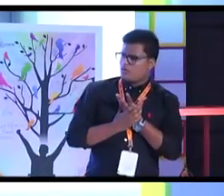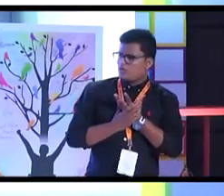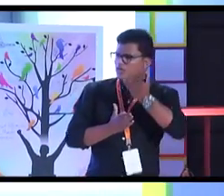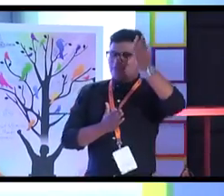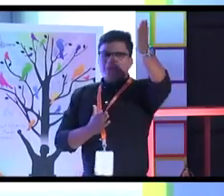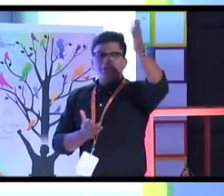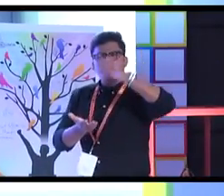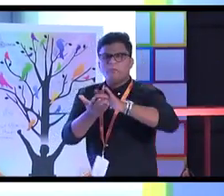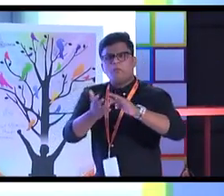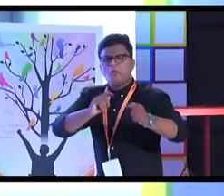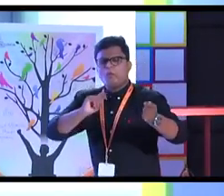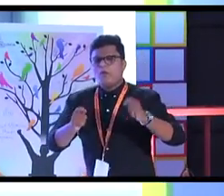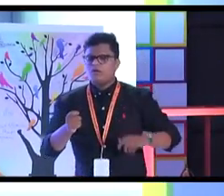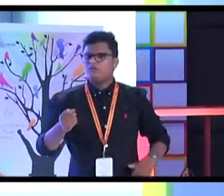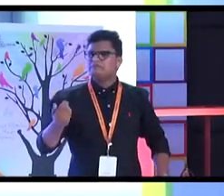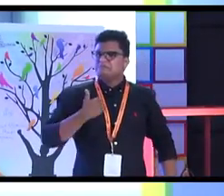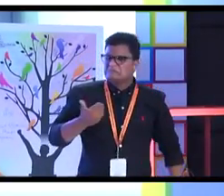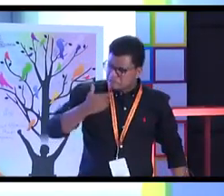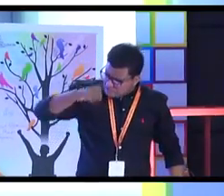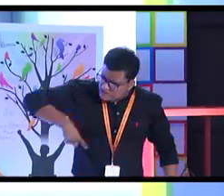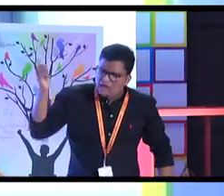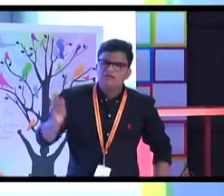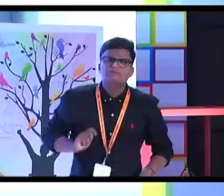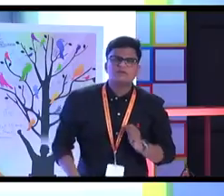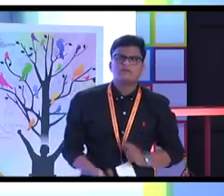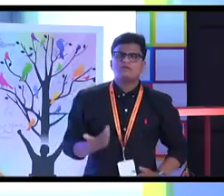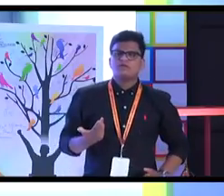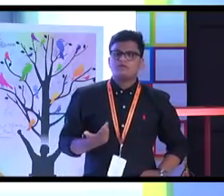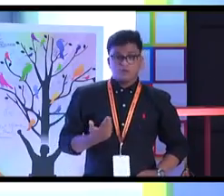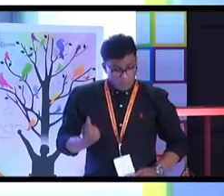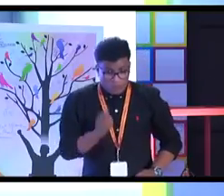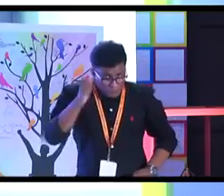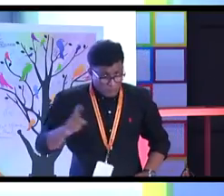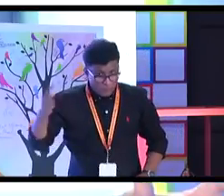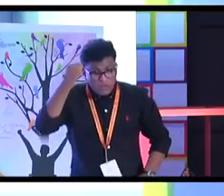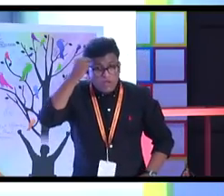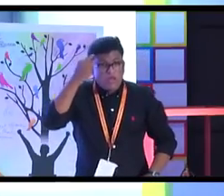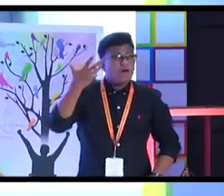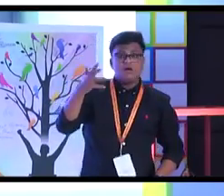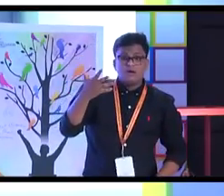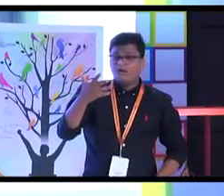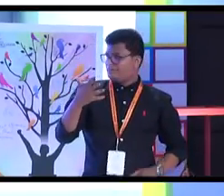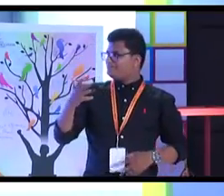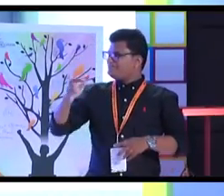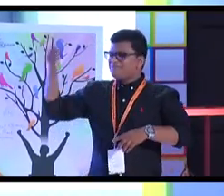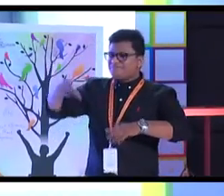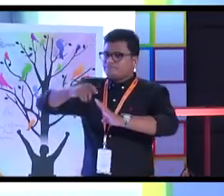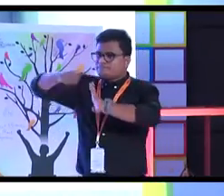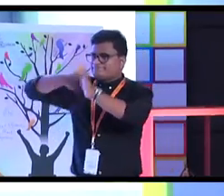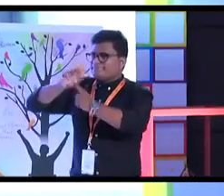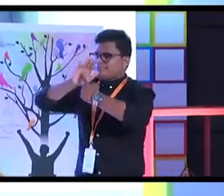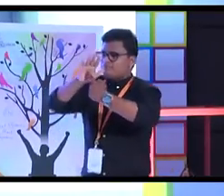country? And believe me, I'm not the only person. And that's why I started this, and we'll have a video very